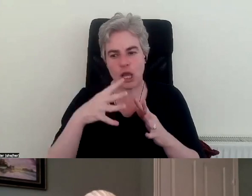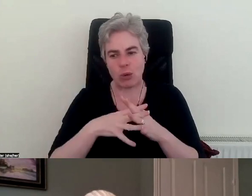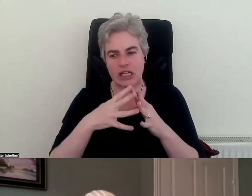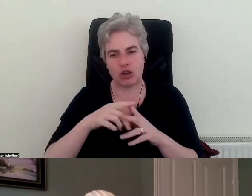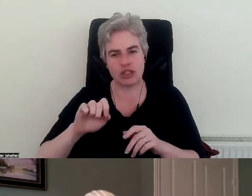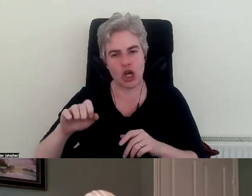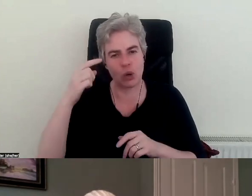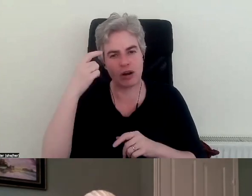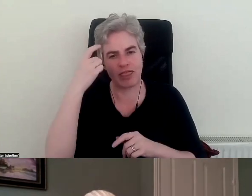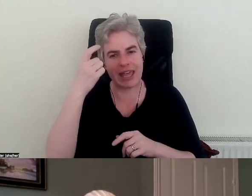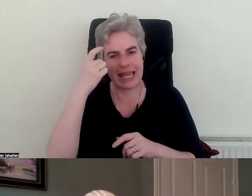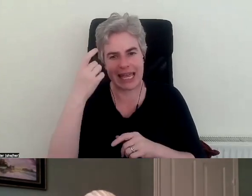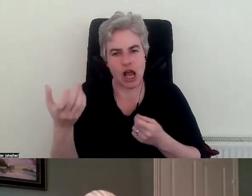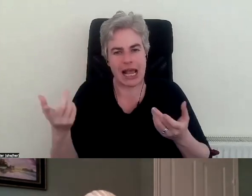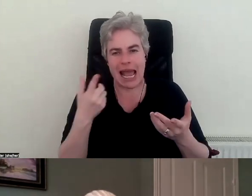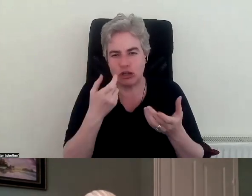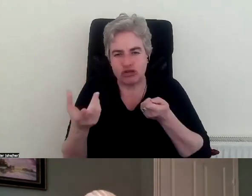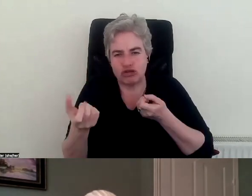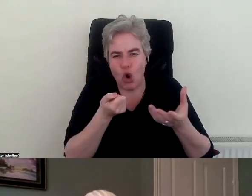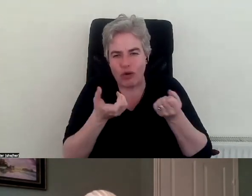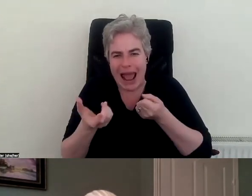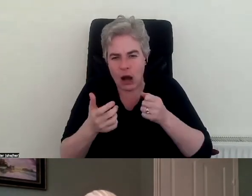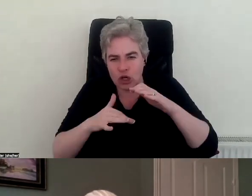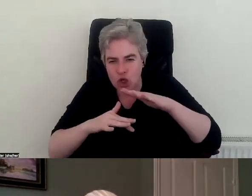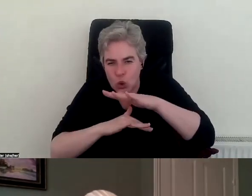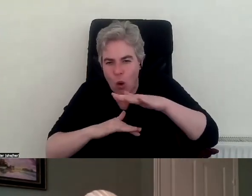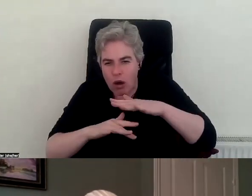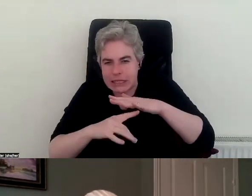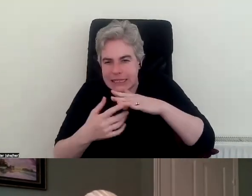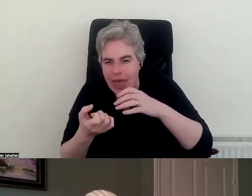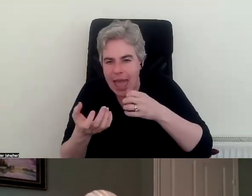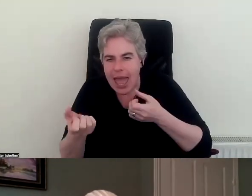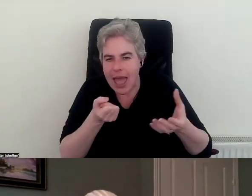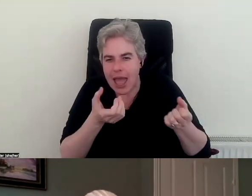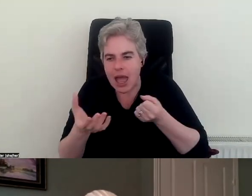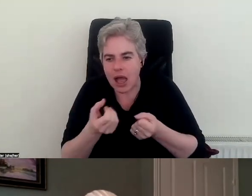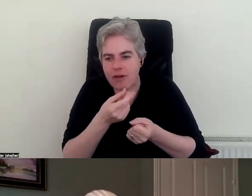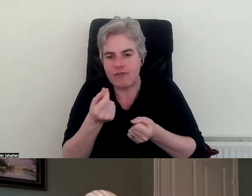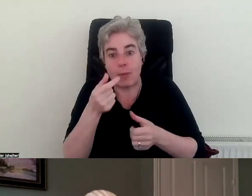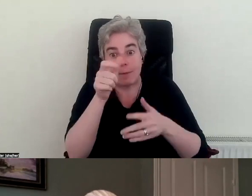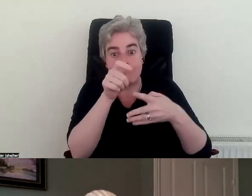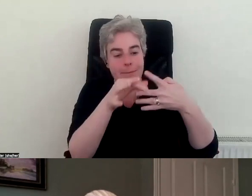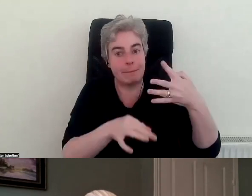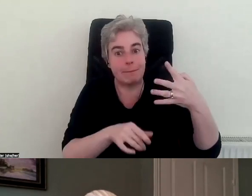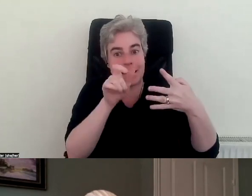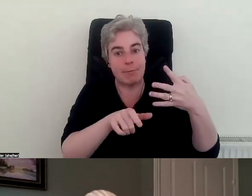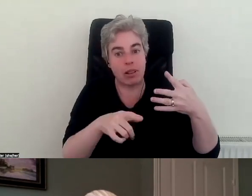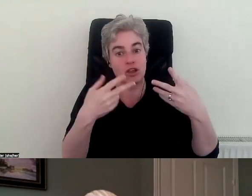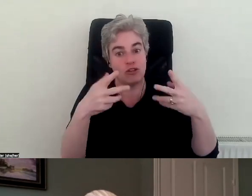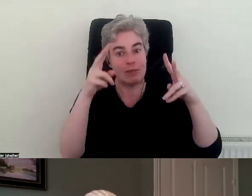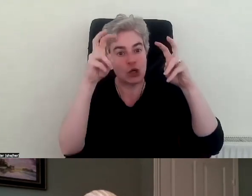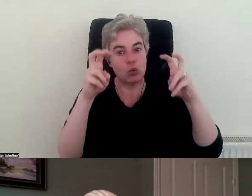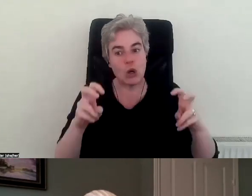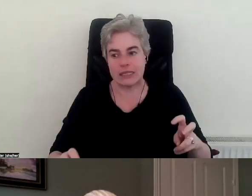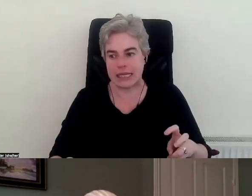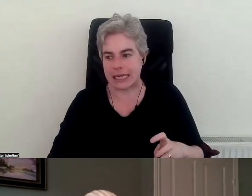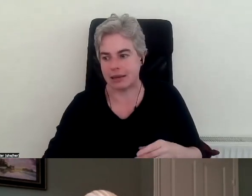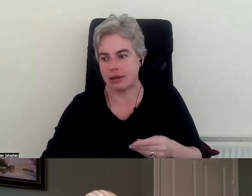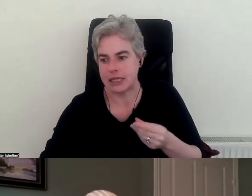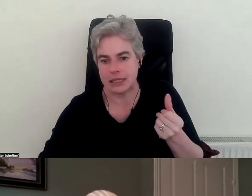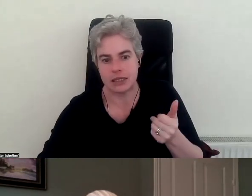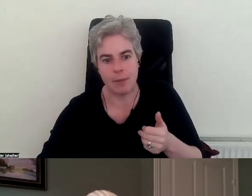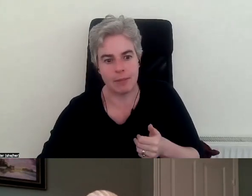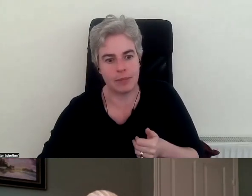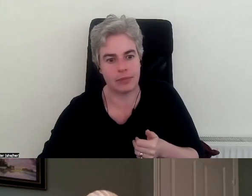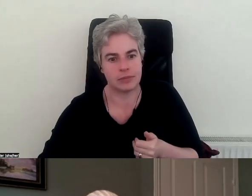and draw out some of the nuances in some of those quotes and the people you're quoting, because some of those figures, I had